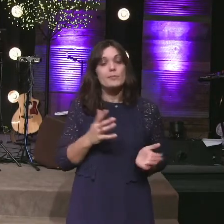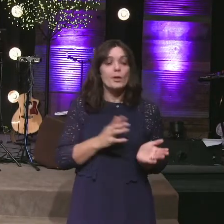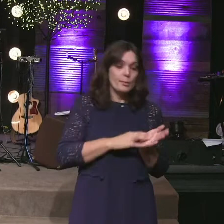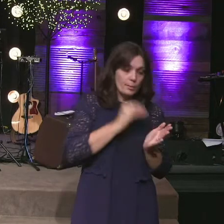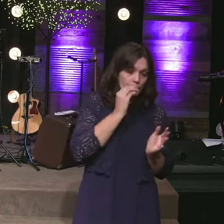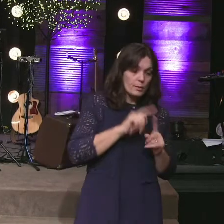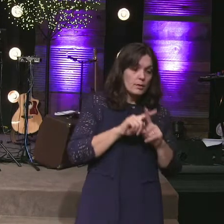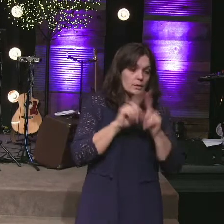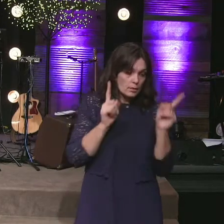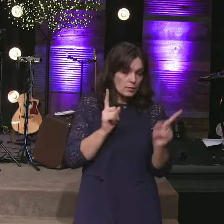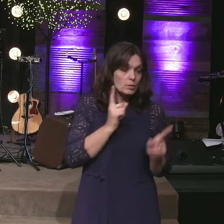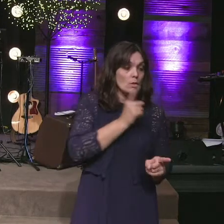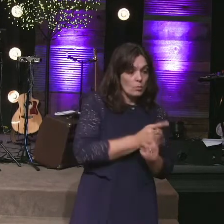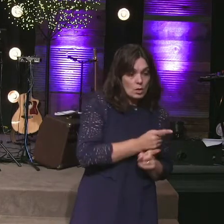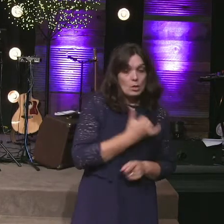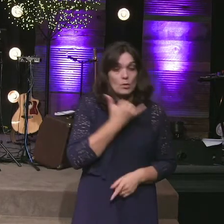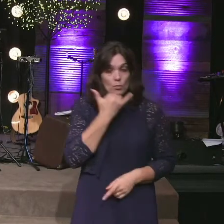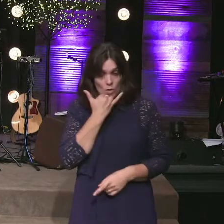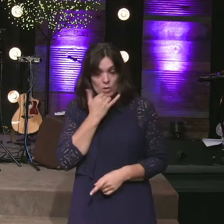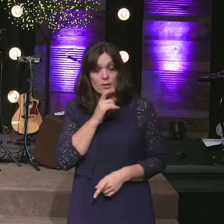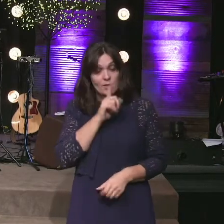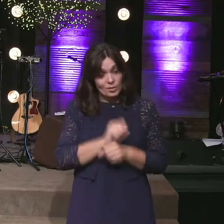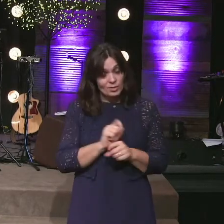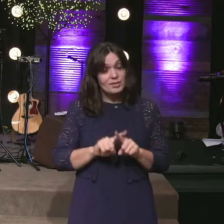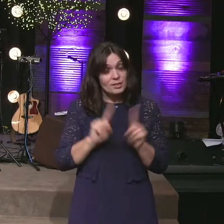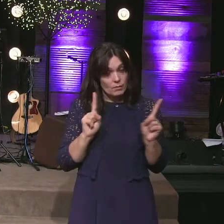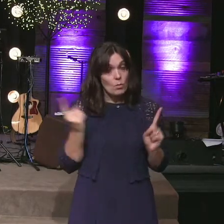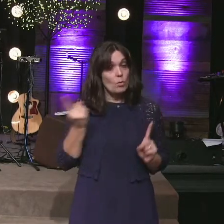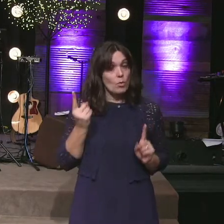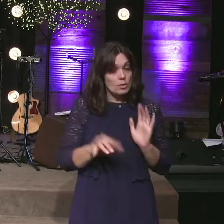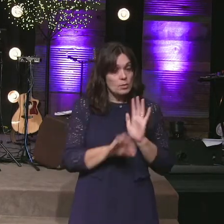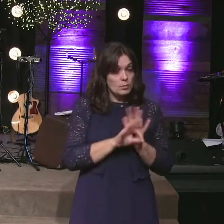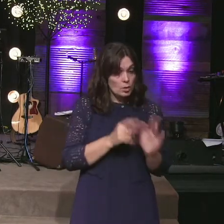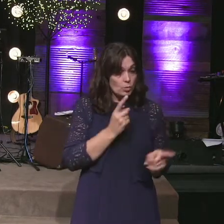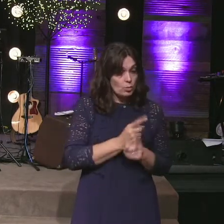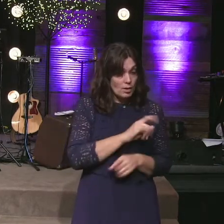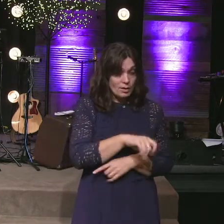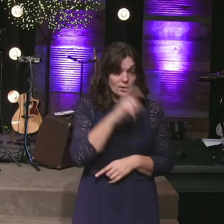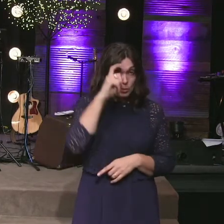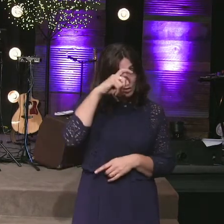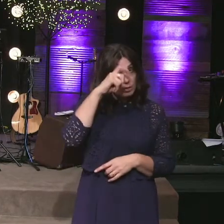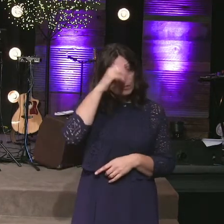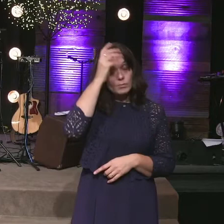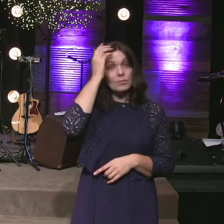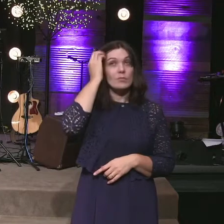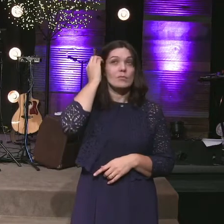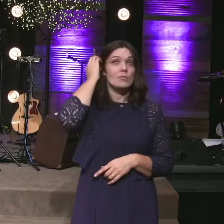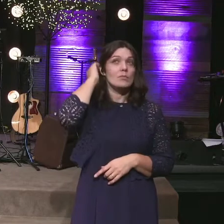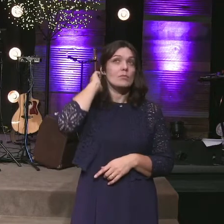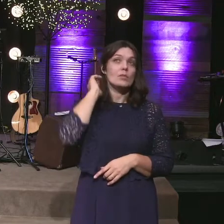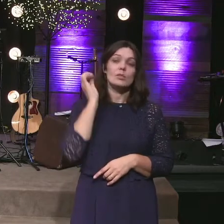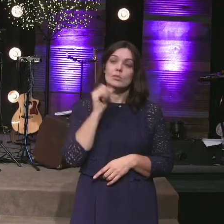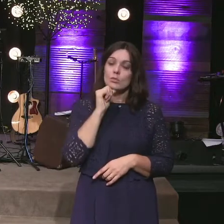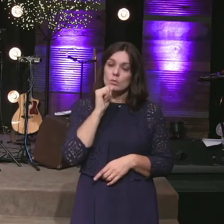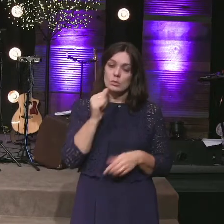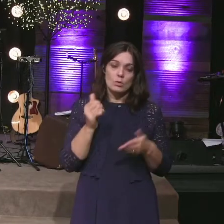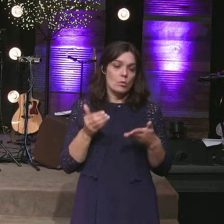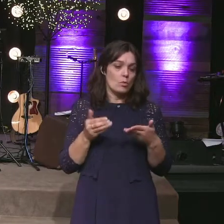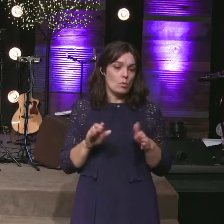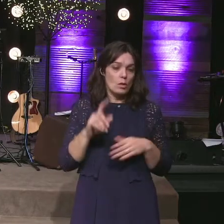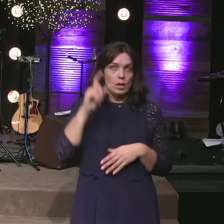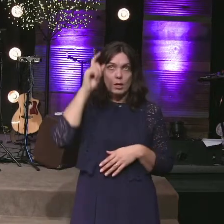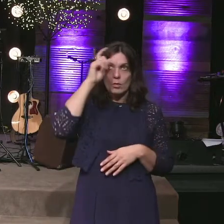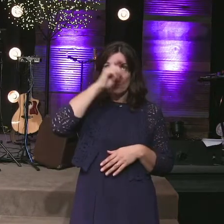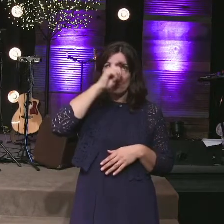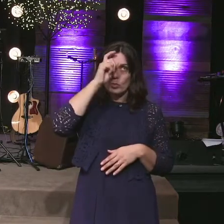wrong. There is a difference. And choose right. That's wisdom. Don't let wisdom out of